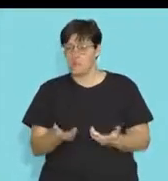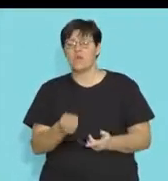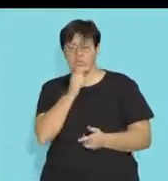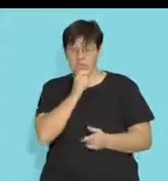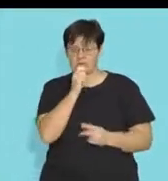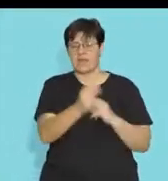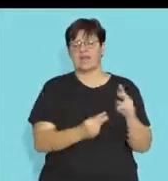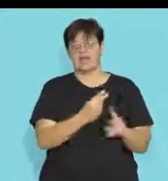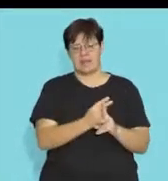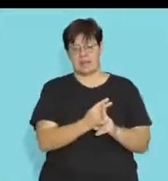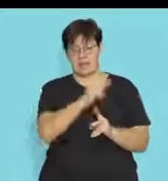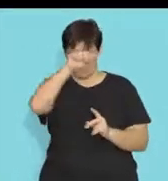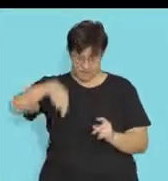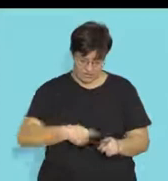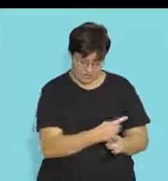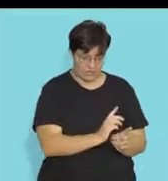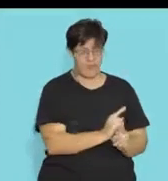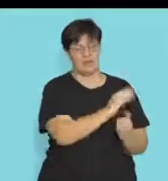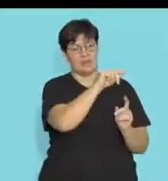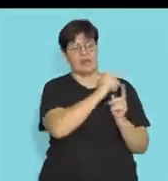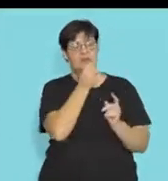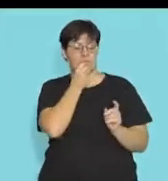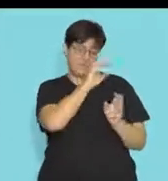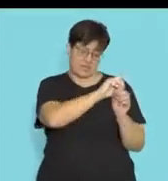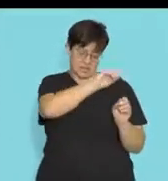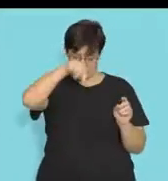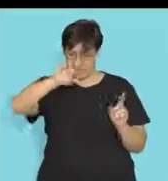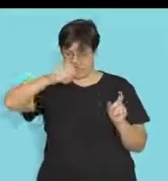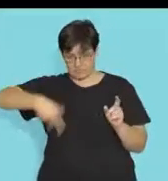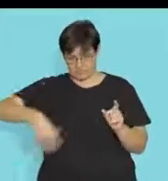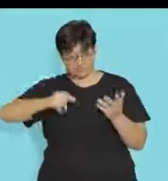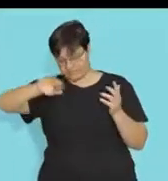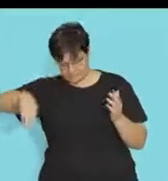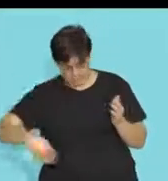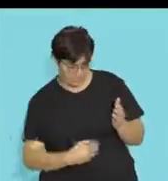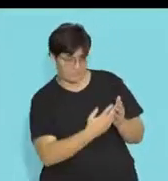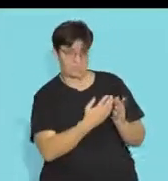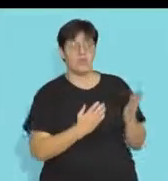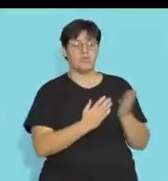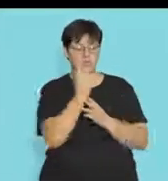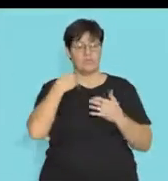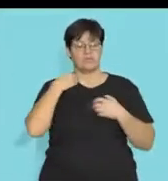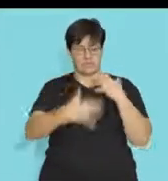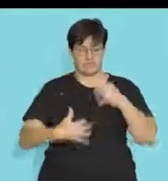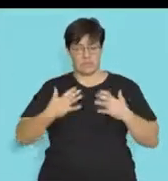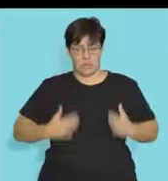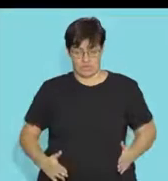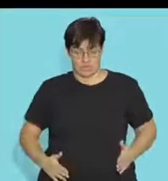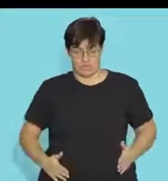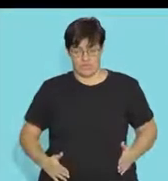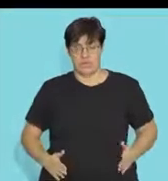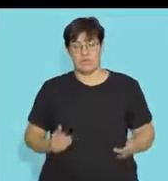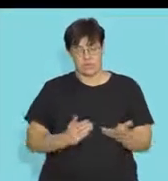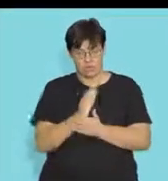for reuse over and over again. Nutrients are cycled through the bodies of